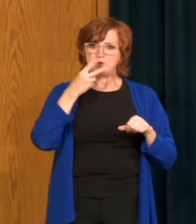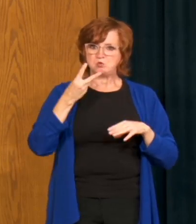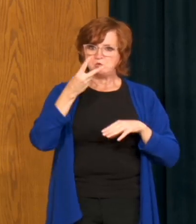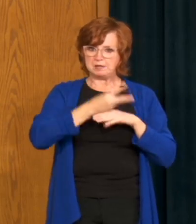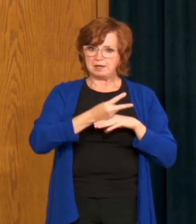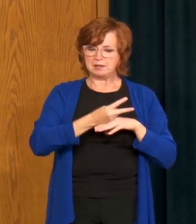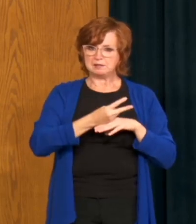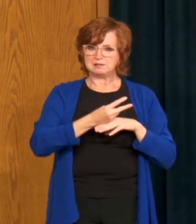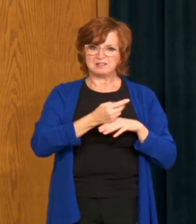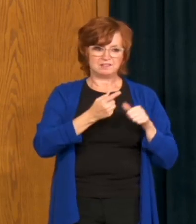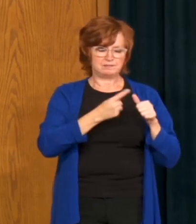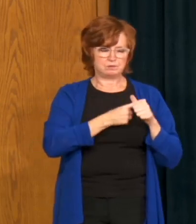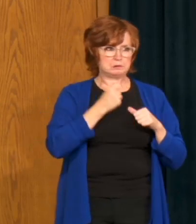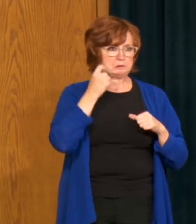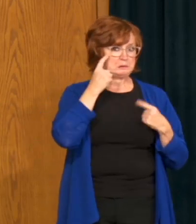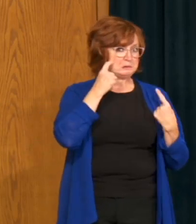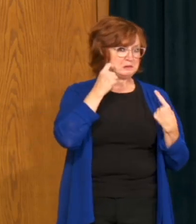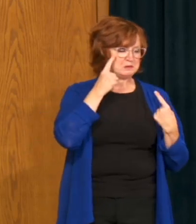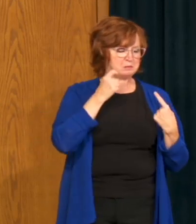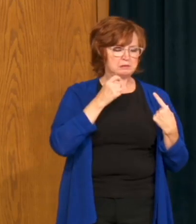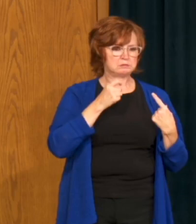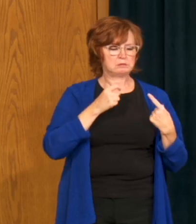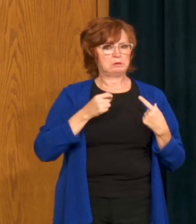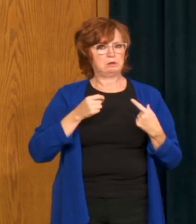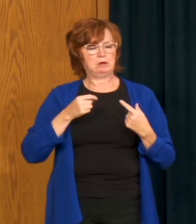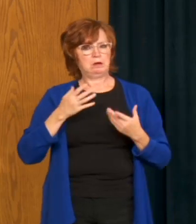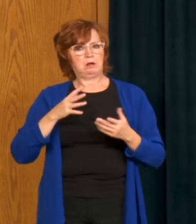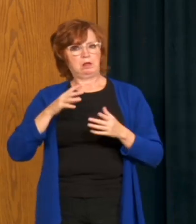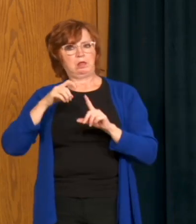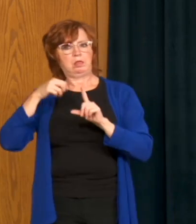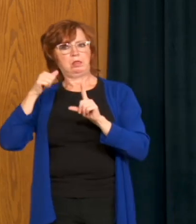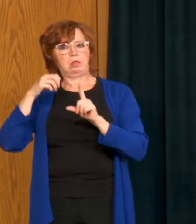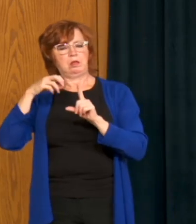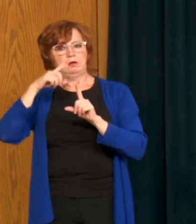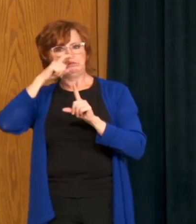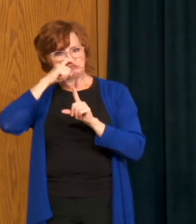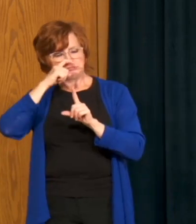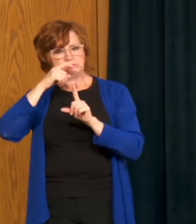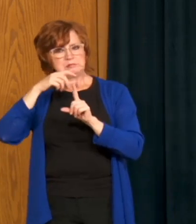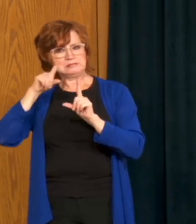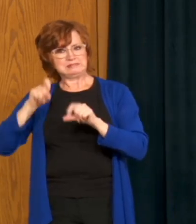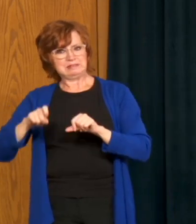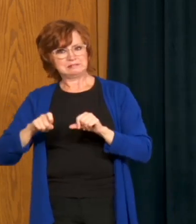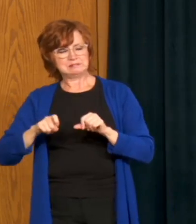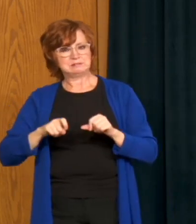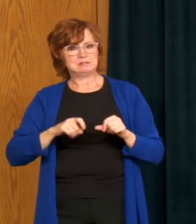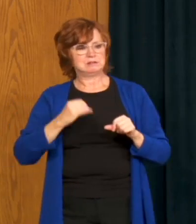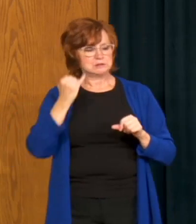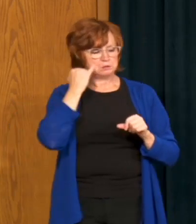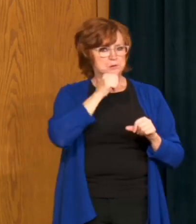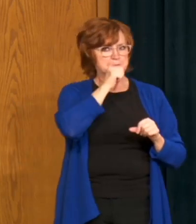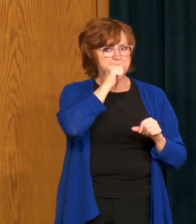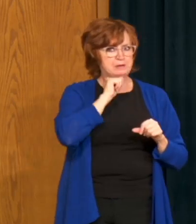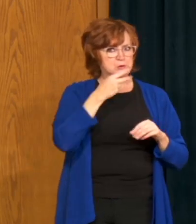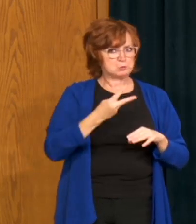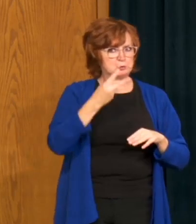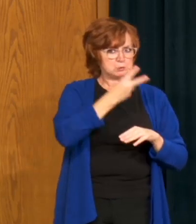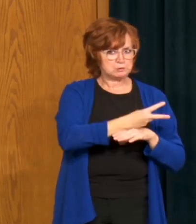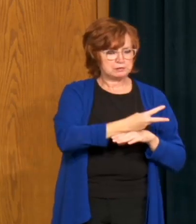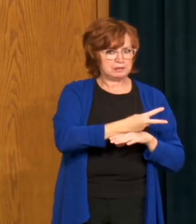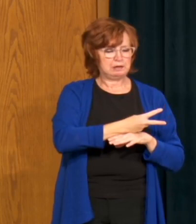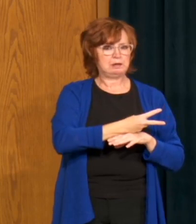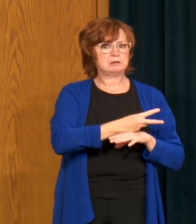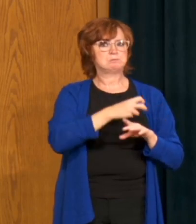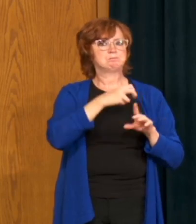of days till symptoms develop. So that shouldn't be taken as a having to wait for getting a test. It's you are identified